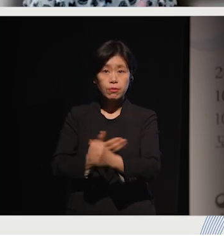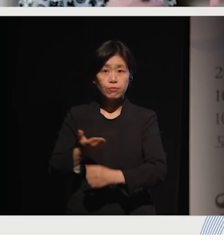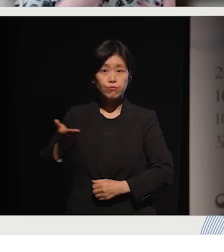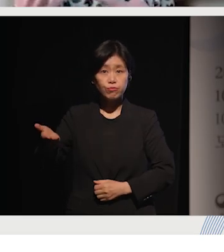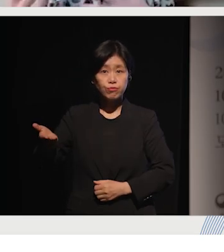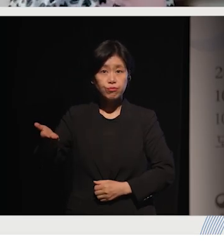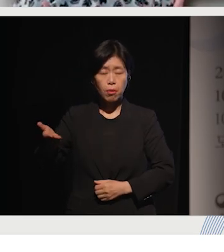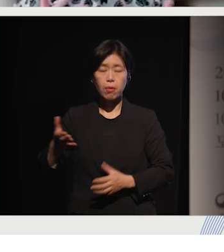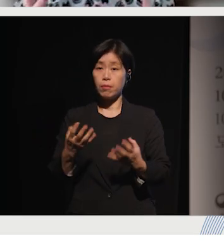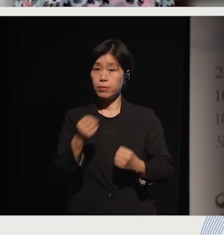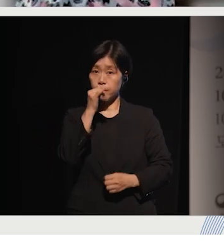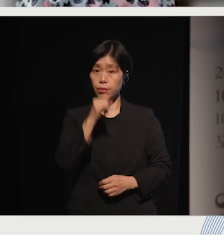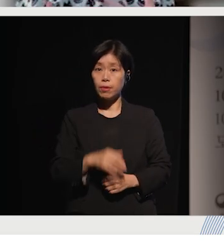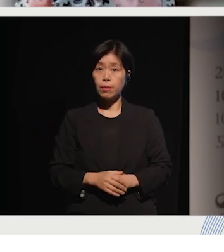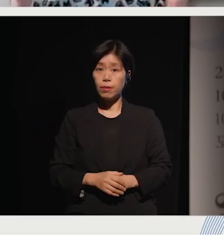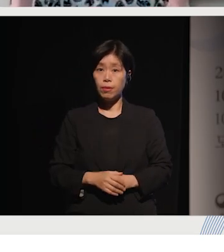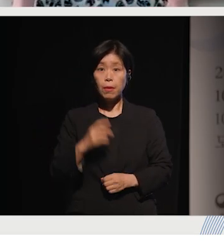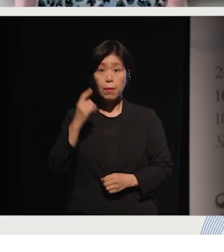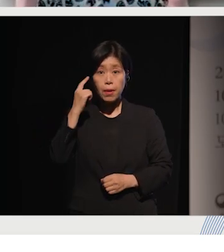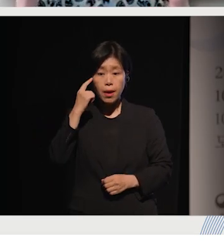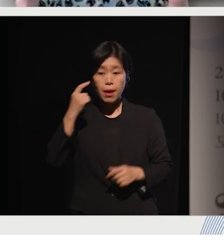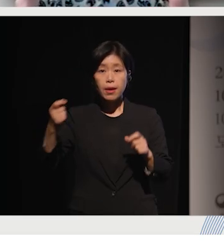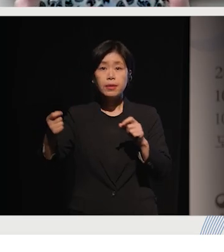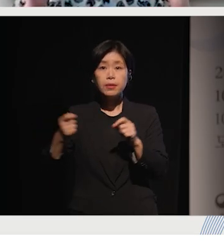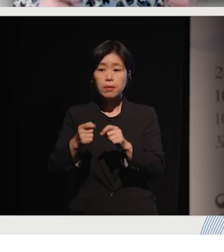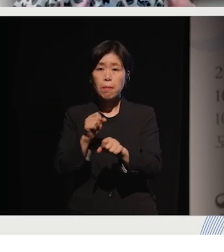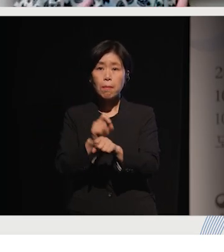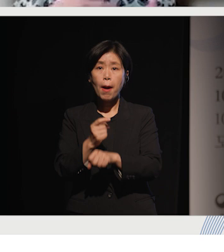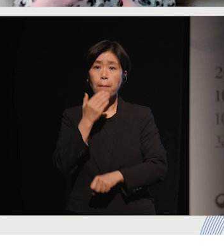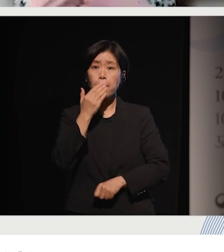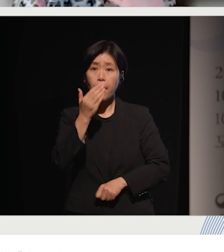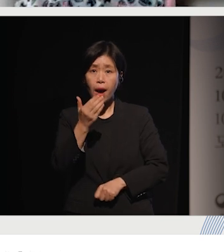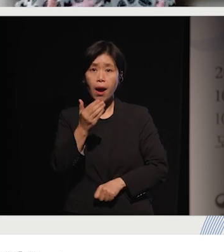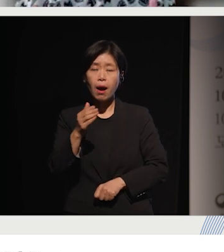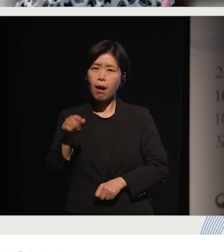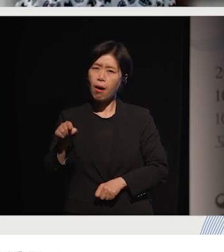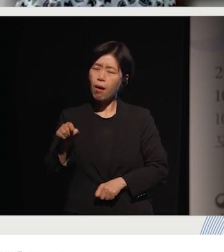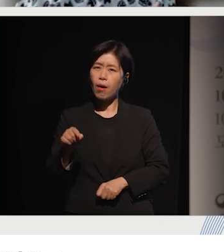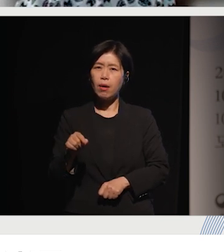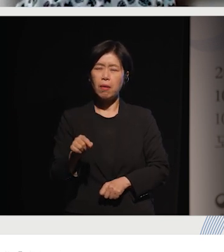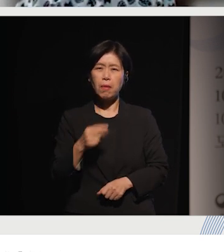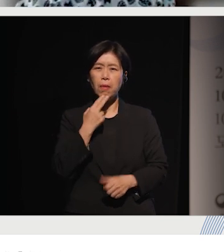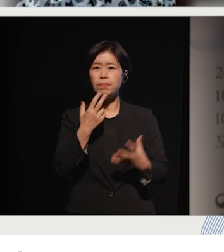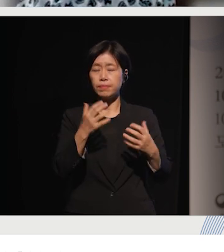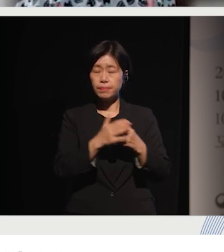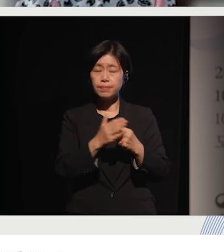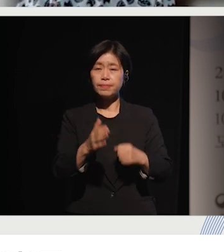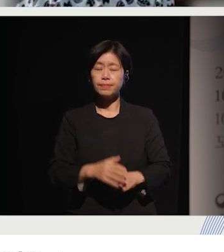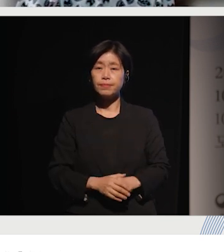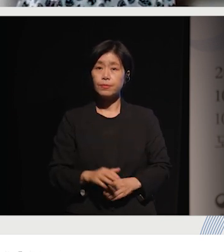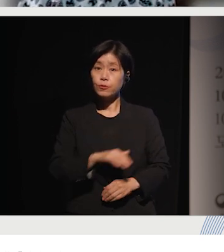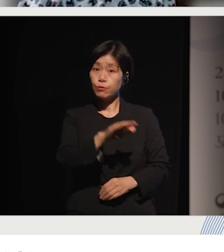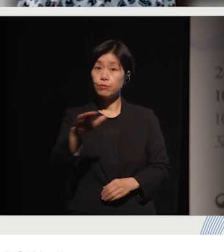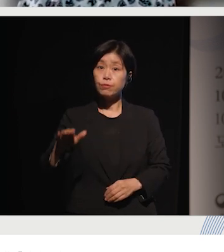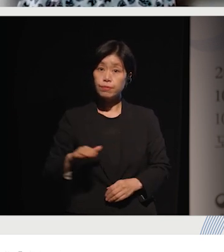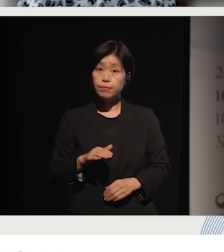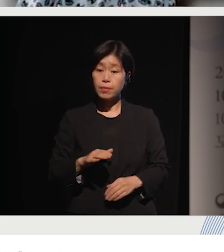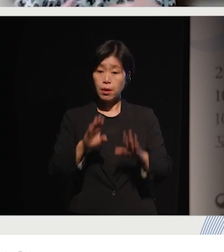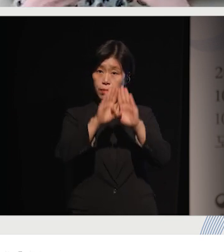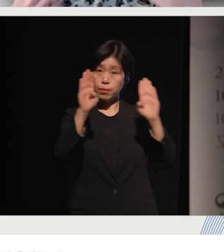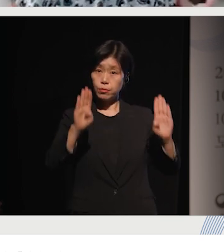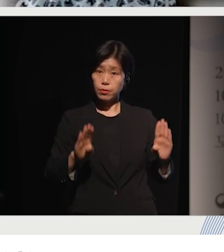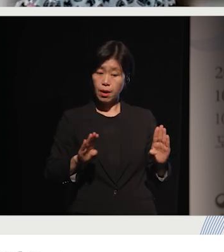option because things are not necessarily quote unquote accessible. And we really want to challenge our colleagues in the